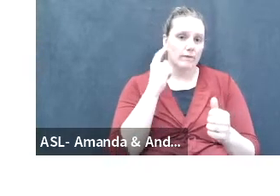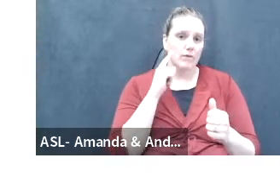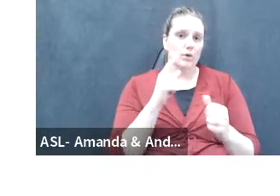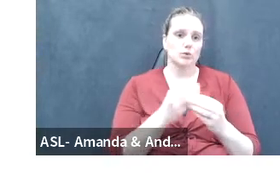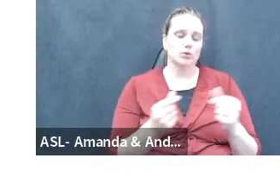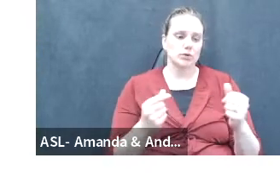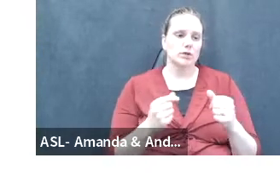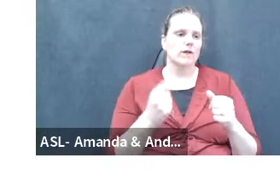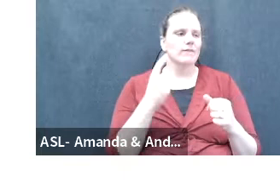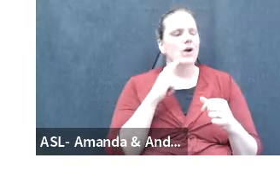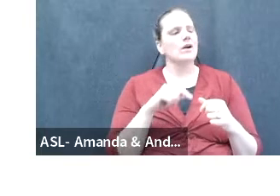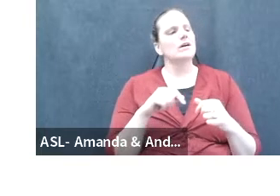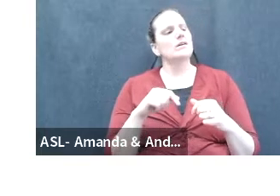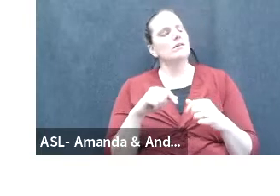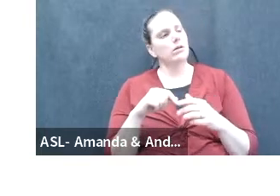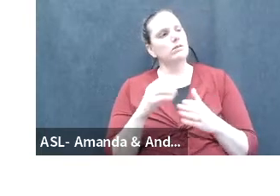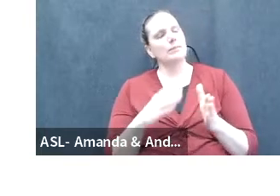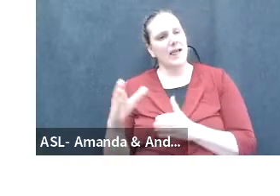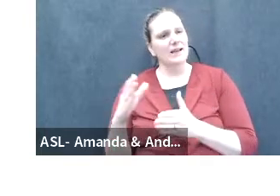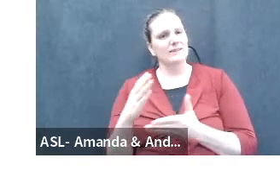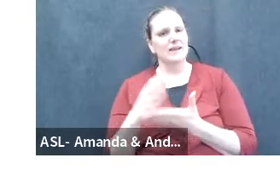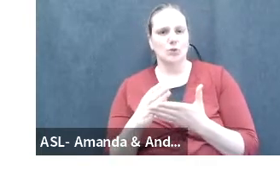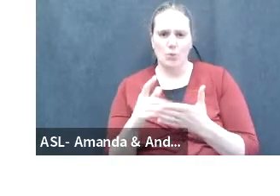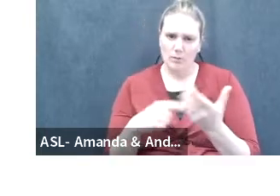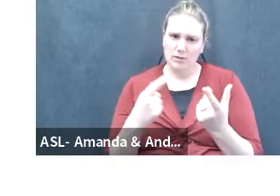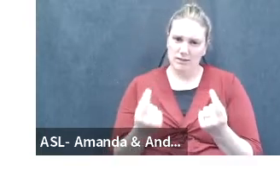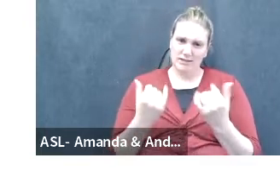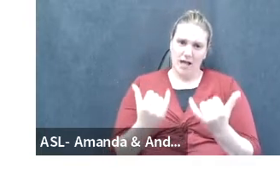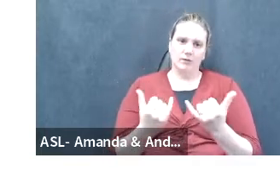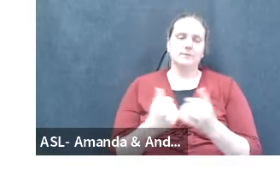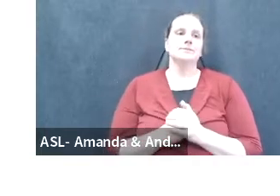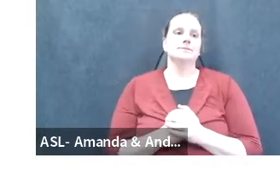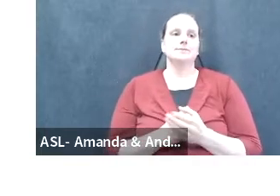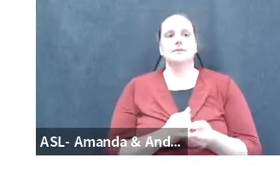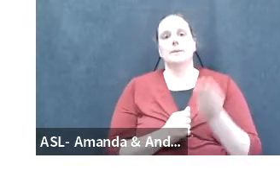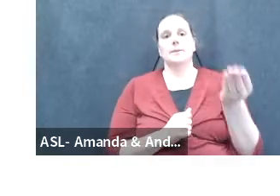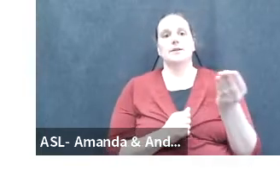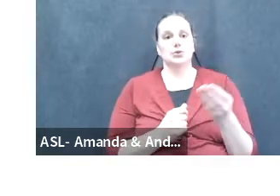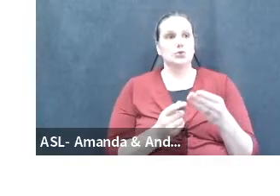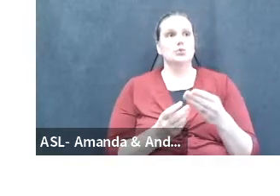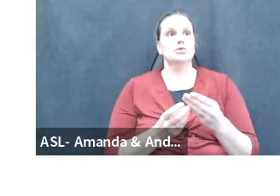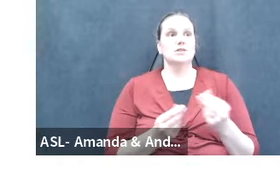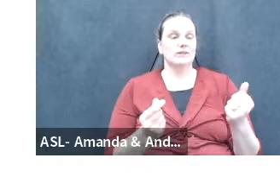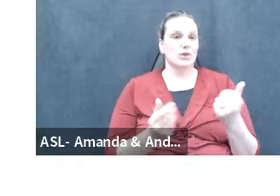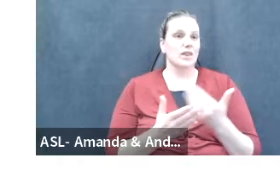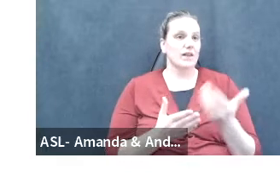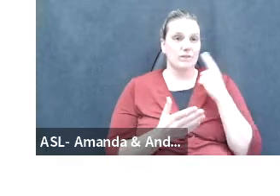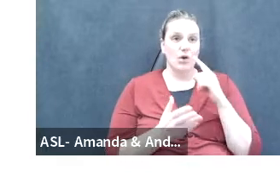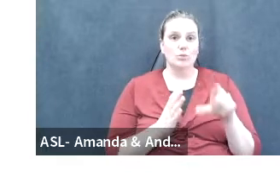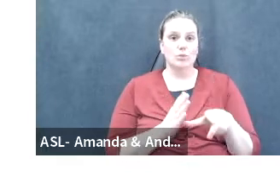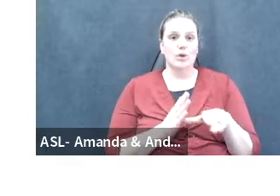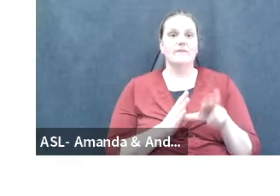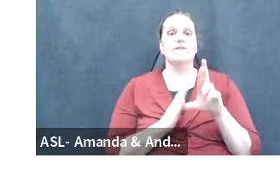the initial planning phase, which what we're in, the plan is to be submitted to several entities for review